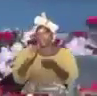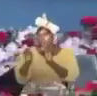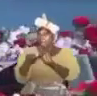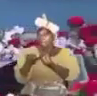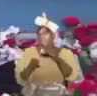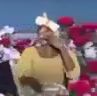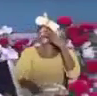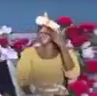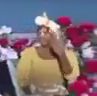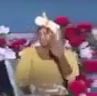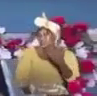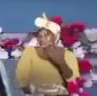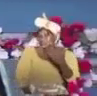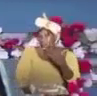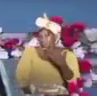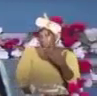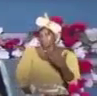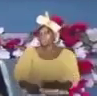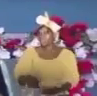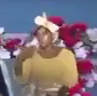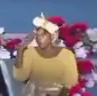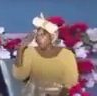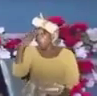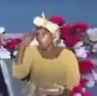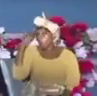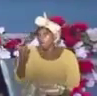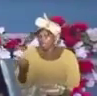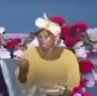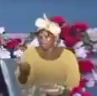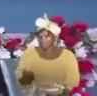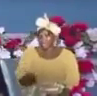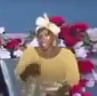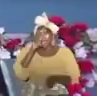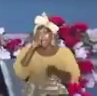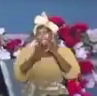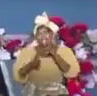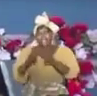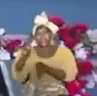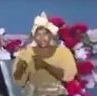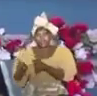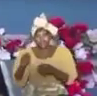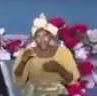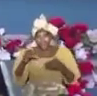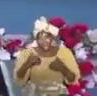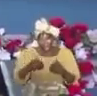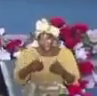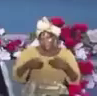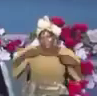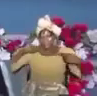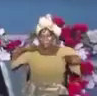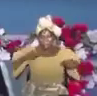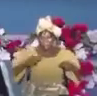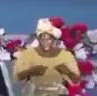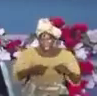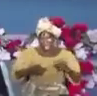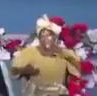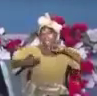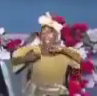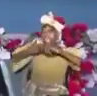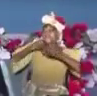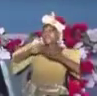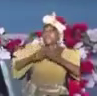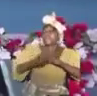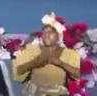very quickly. Why do men go through tragedies and pain,